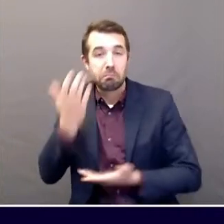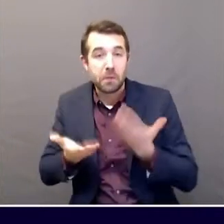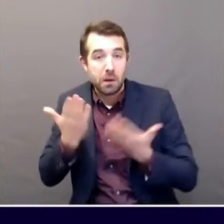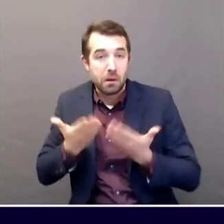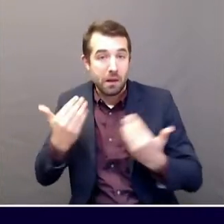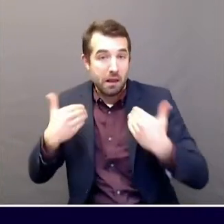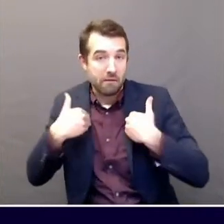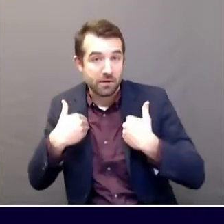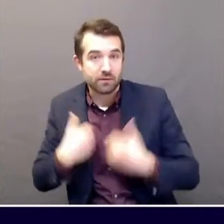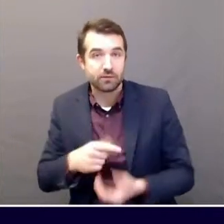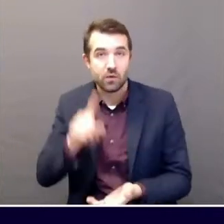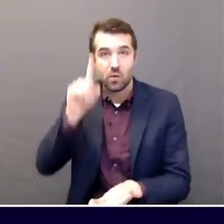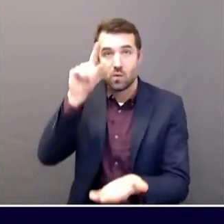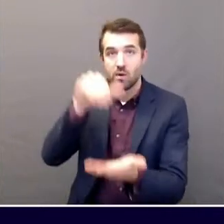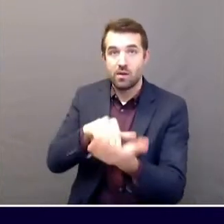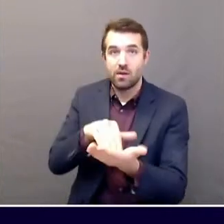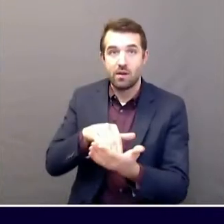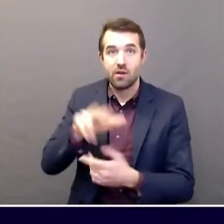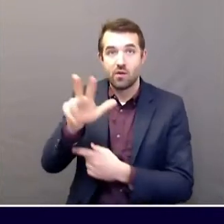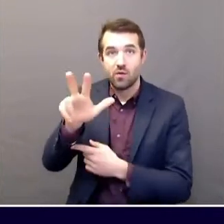1,375 people have been hospitalized,